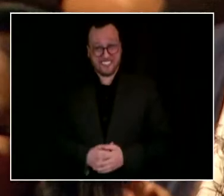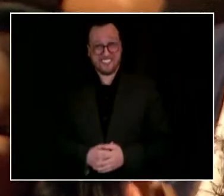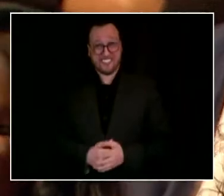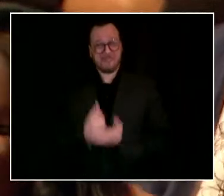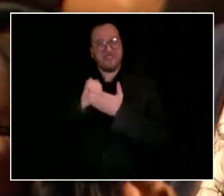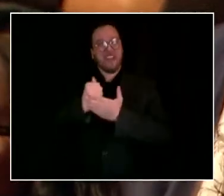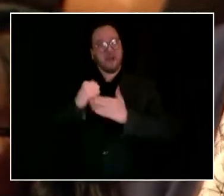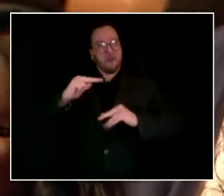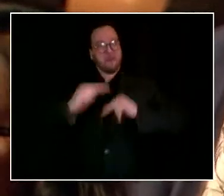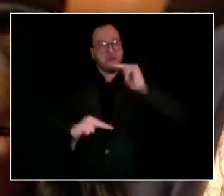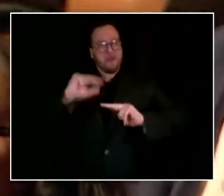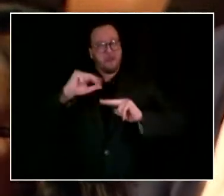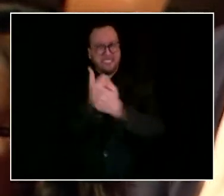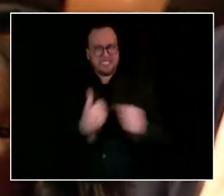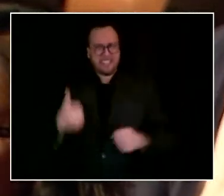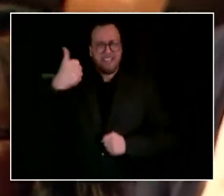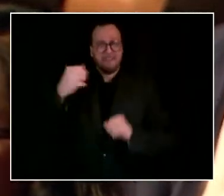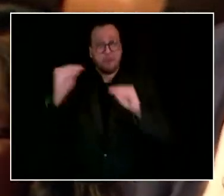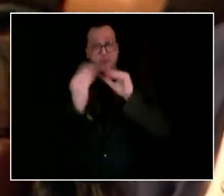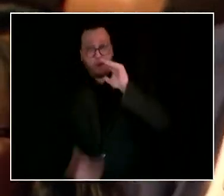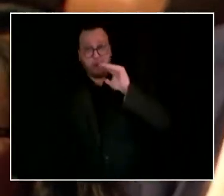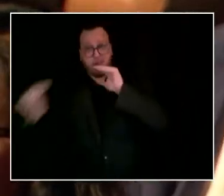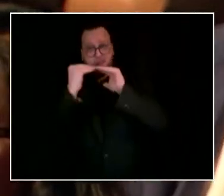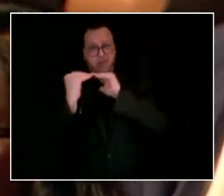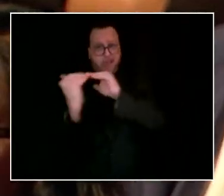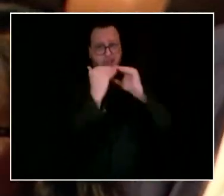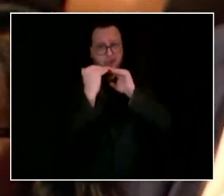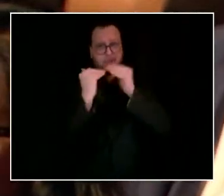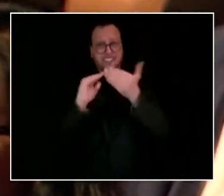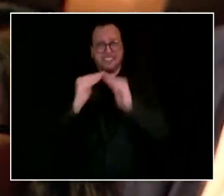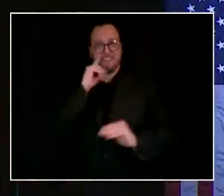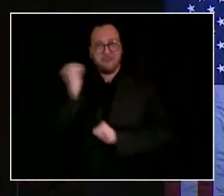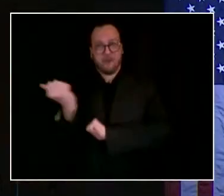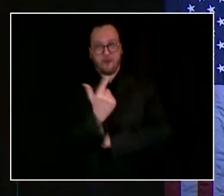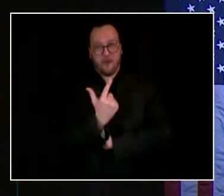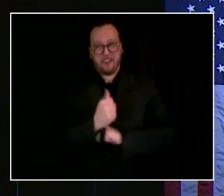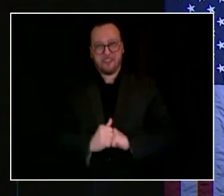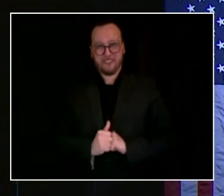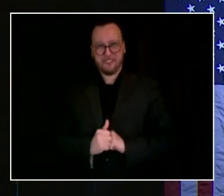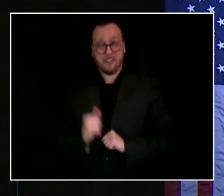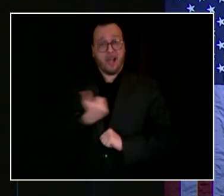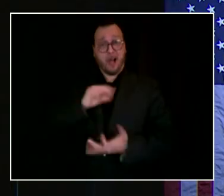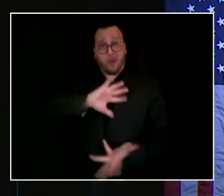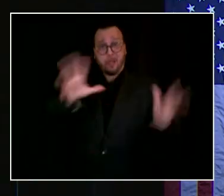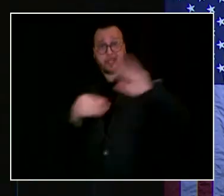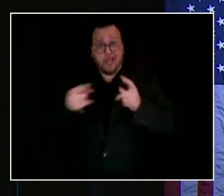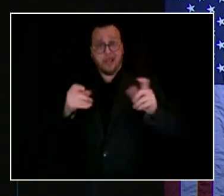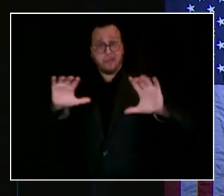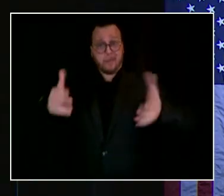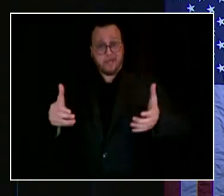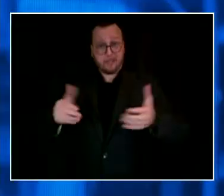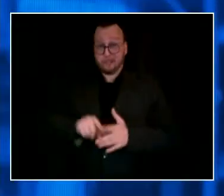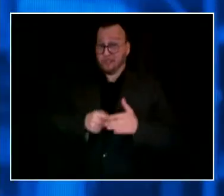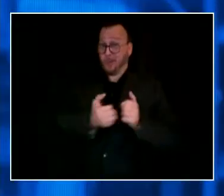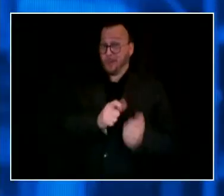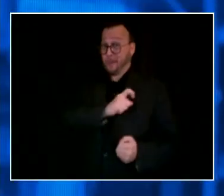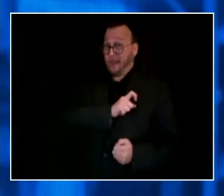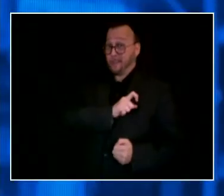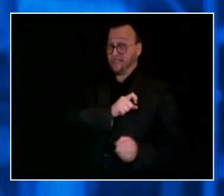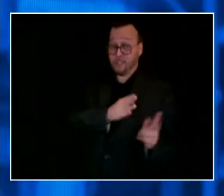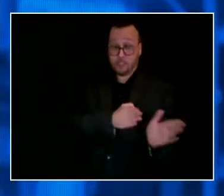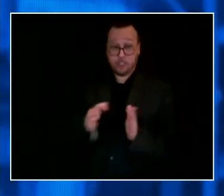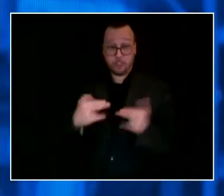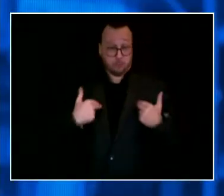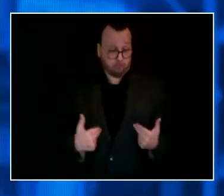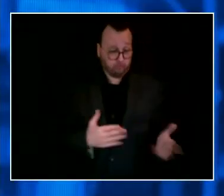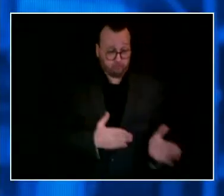safer, more equitable city for all. Our entire administration, from our police officers to our youth officers,